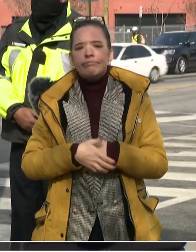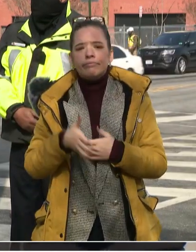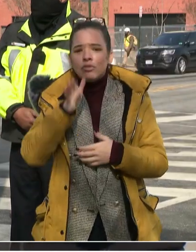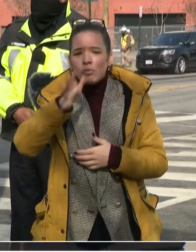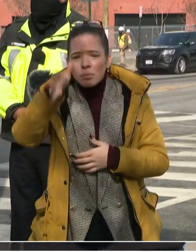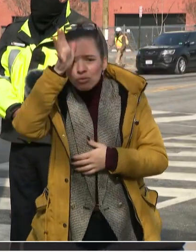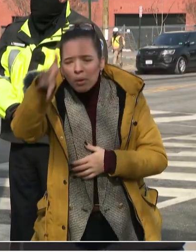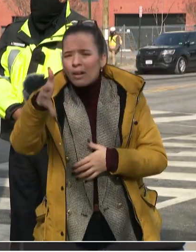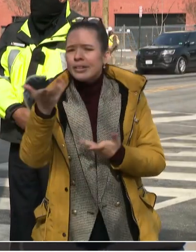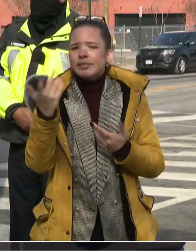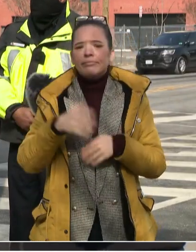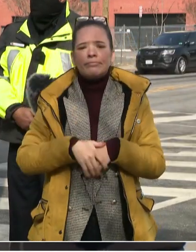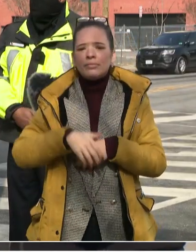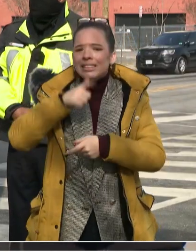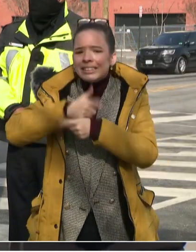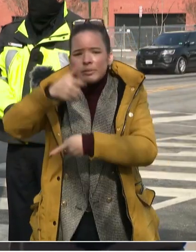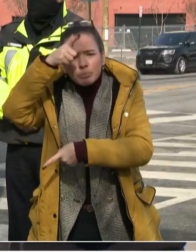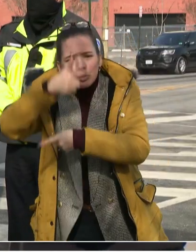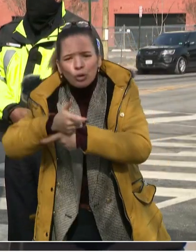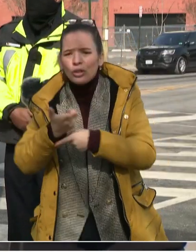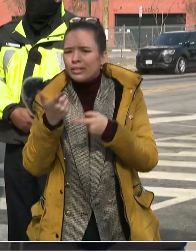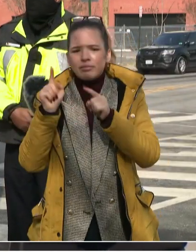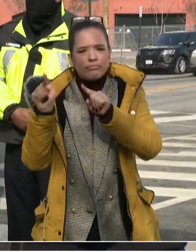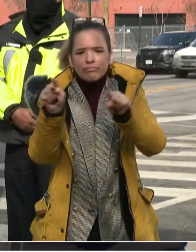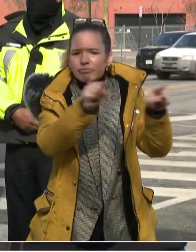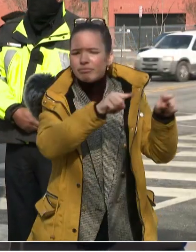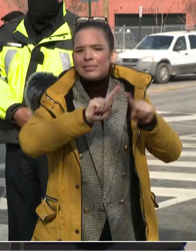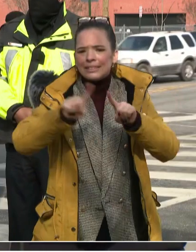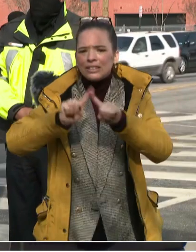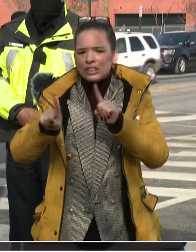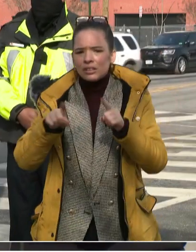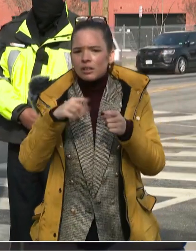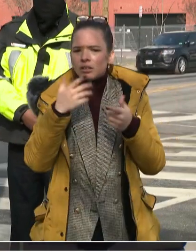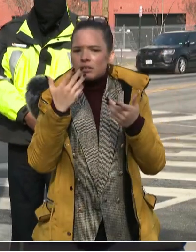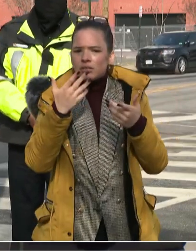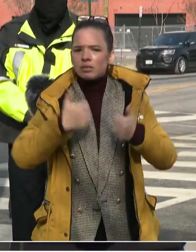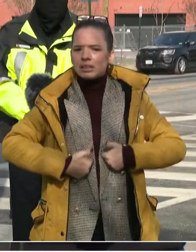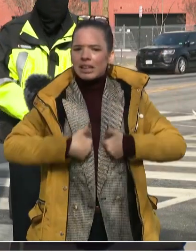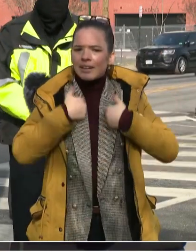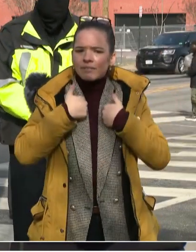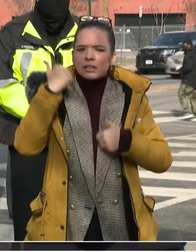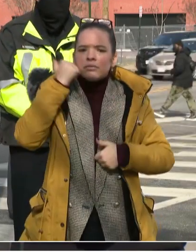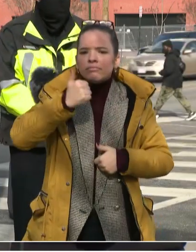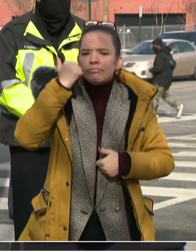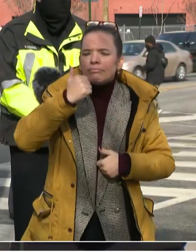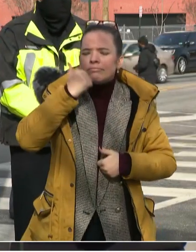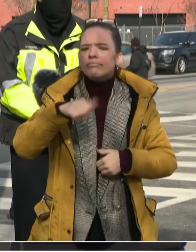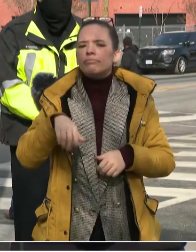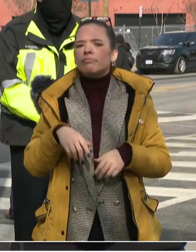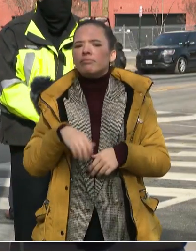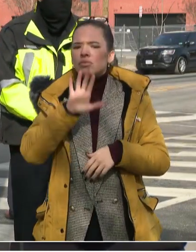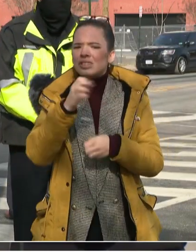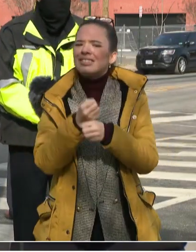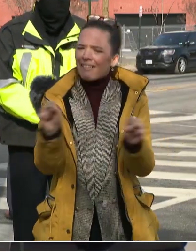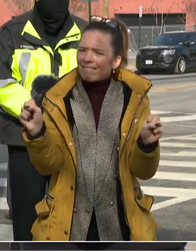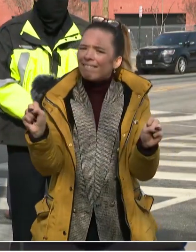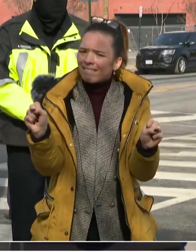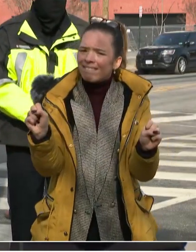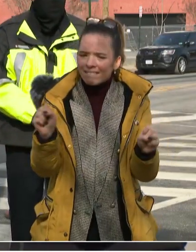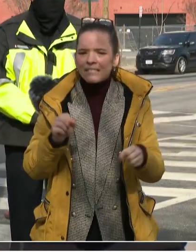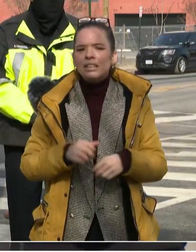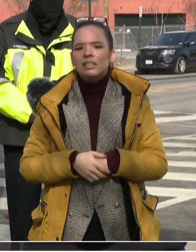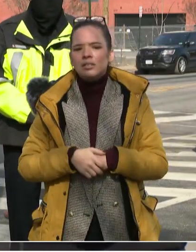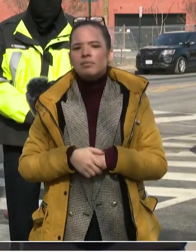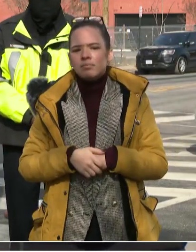forth, leading their daily lives to be safe. And so that is what we want to be focused on,